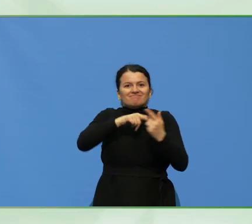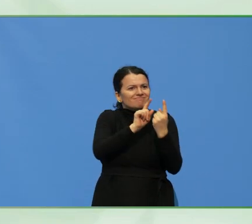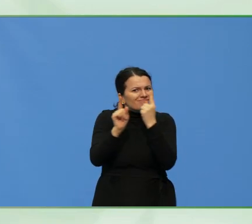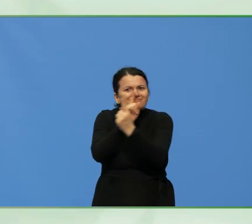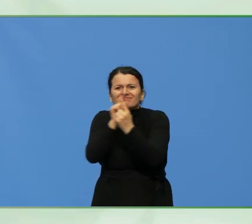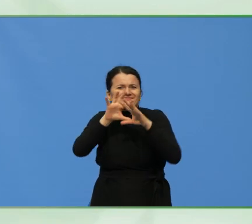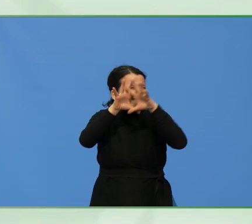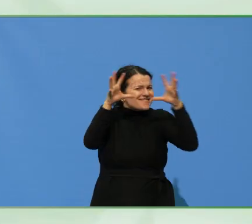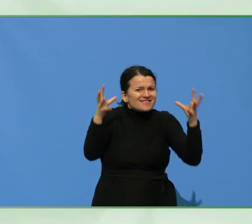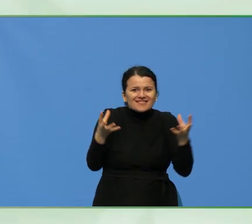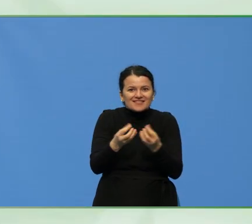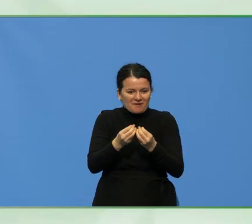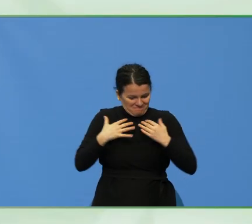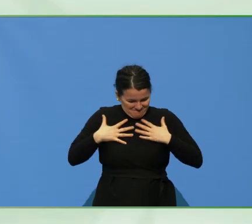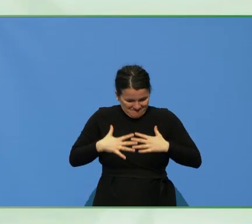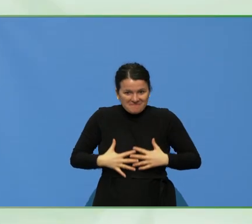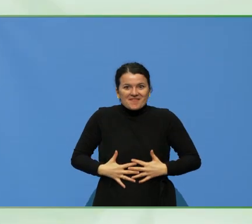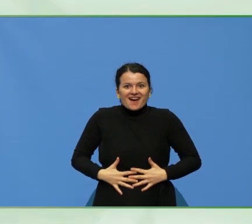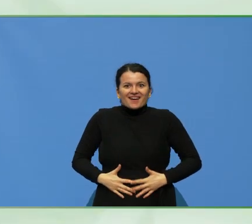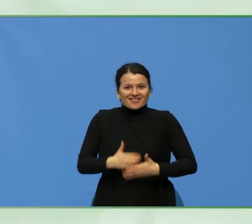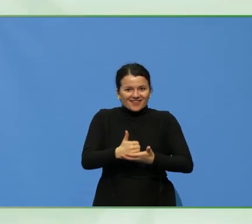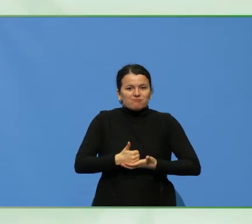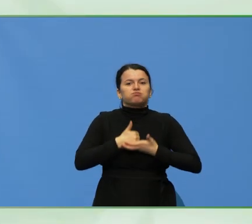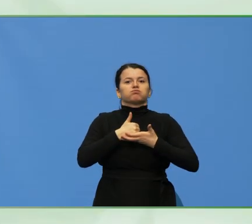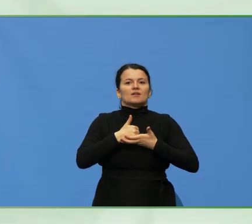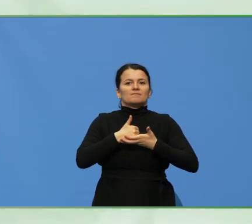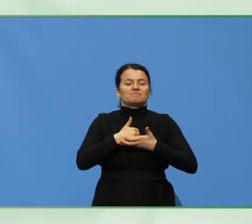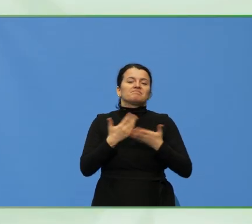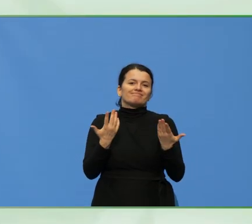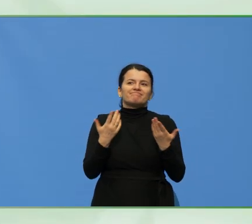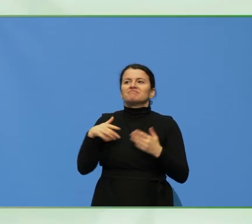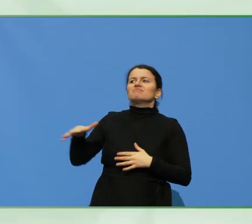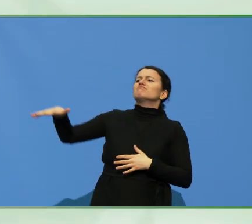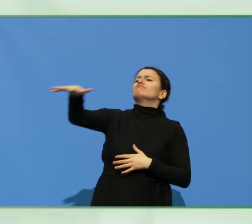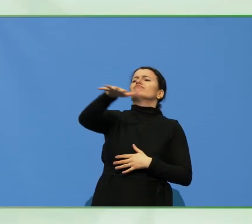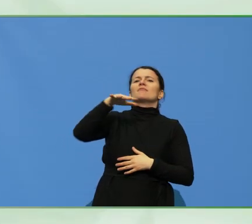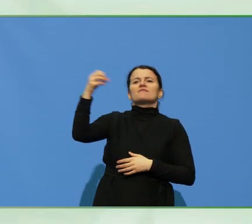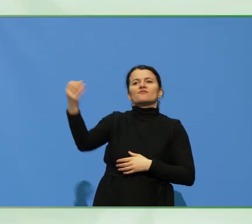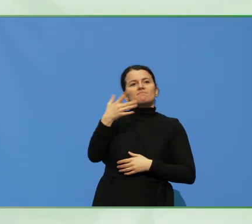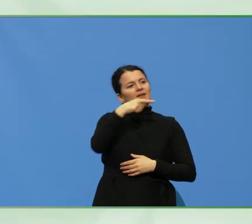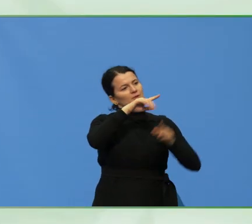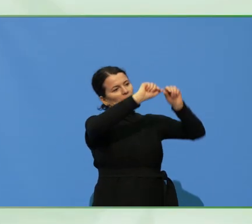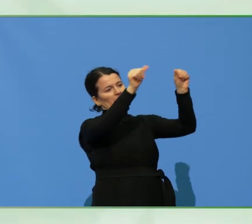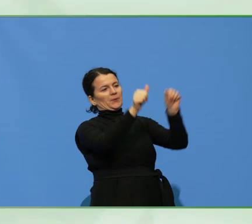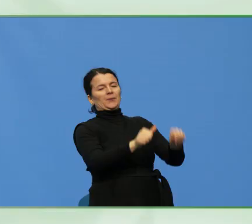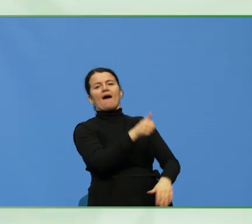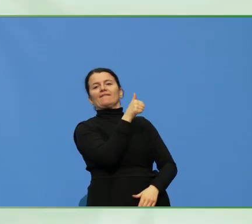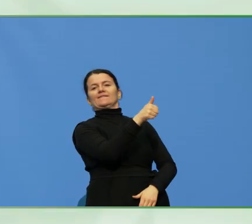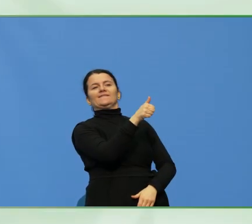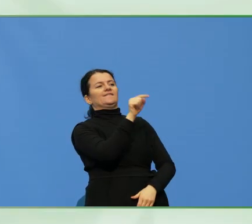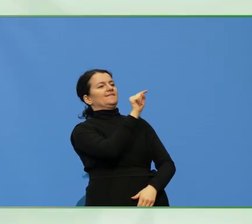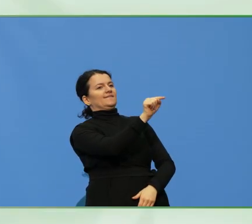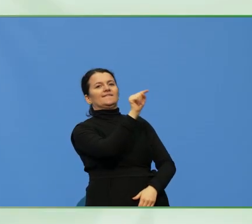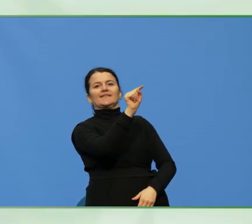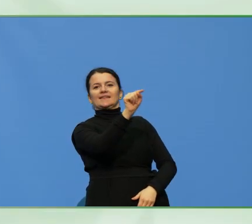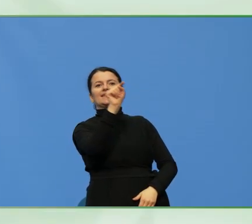This industry has told us for so long that only certain bodies are valuable. Only certain bodies belong,